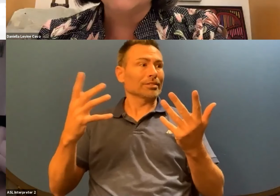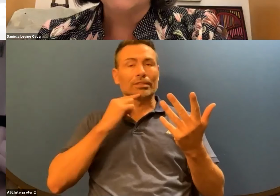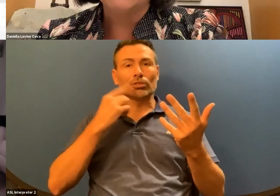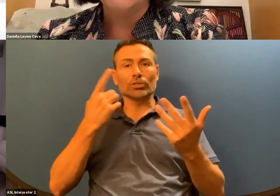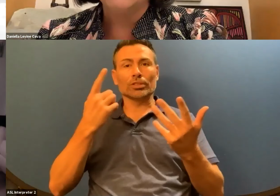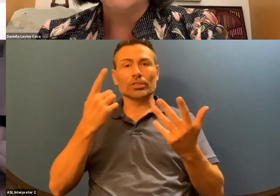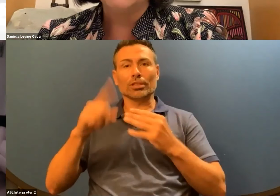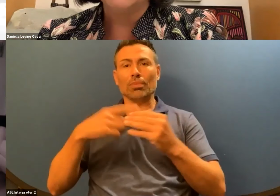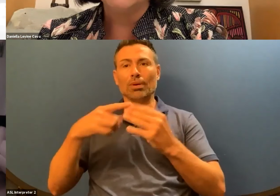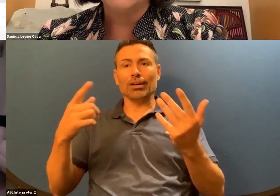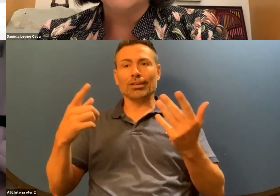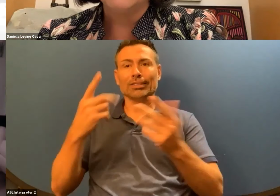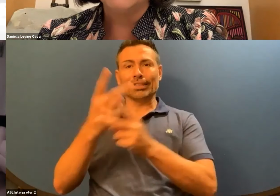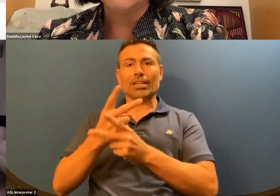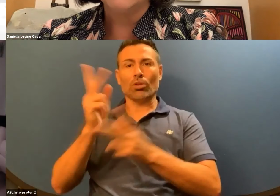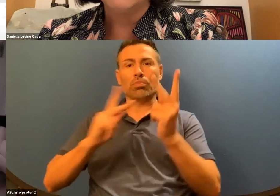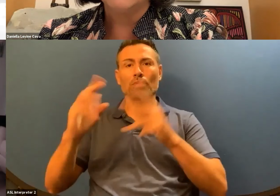best. Commissioner Bovo,